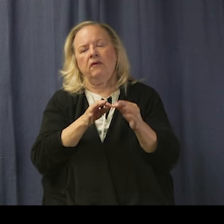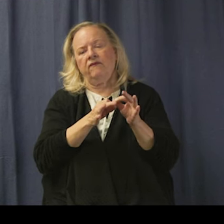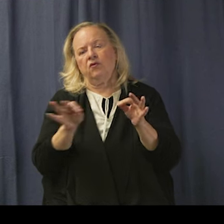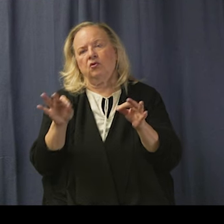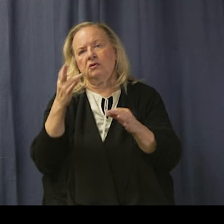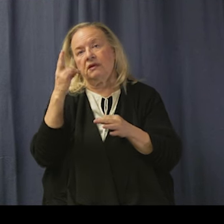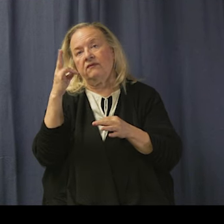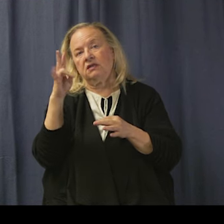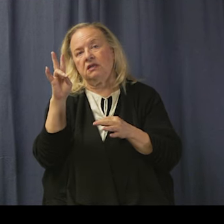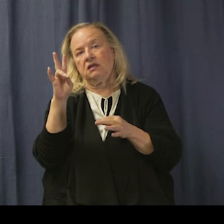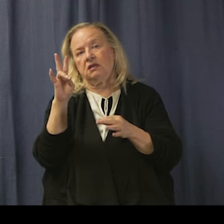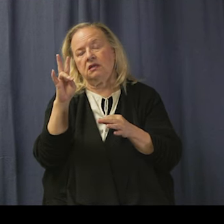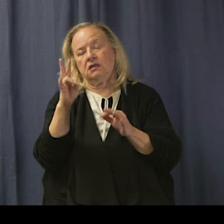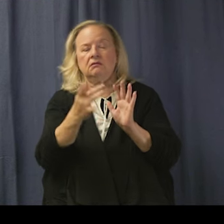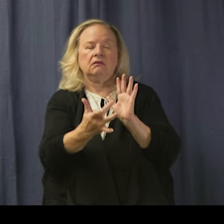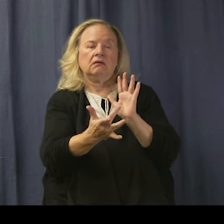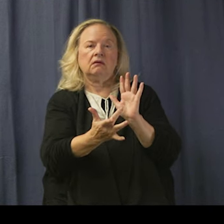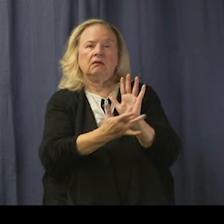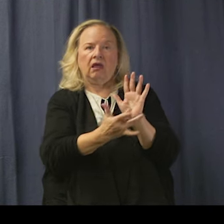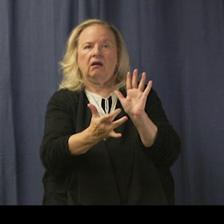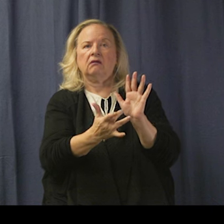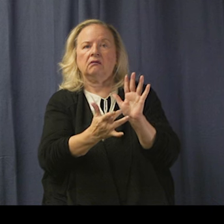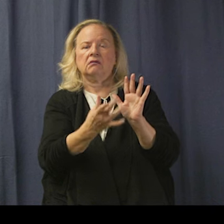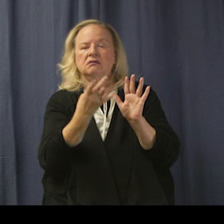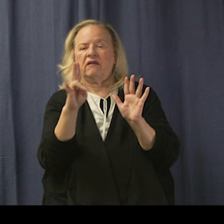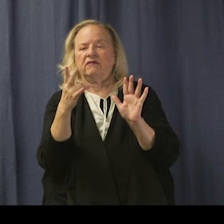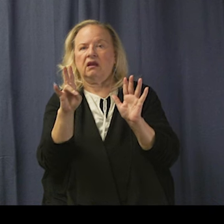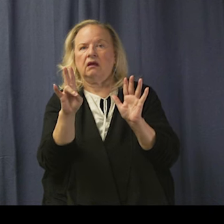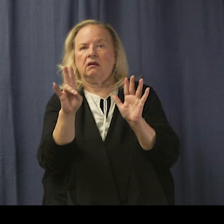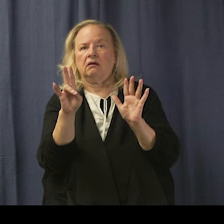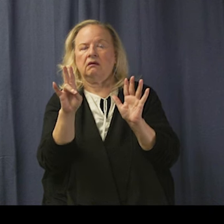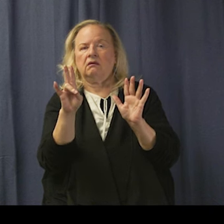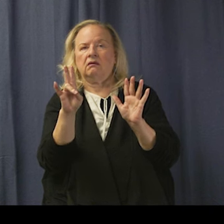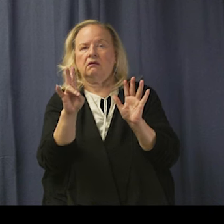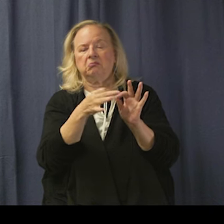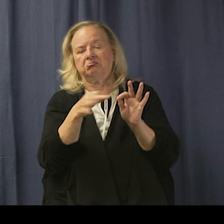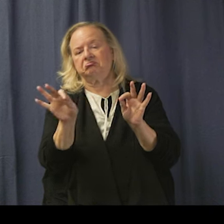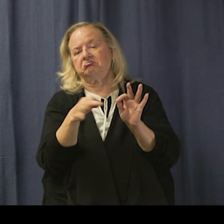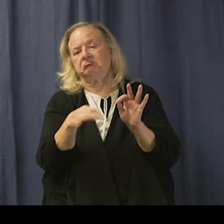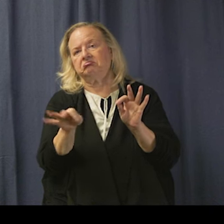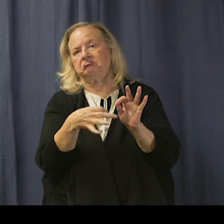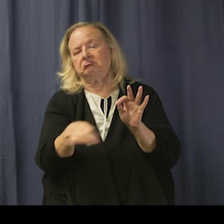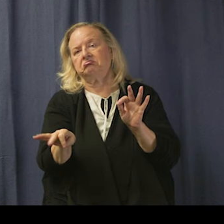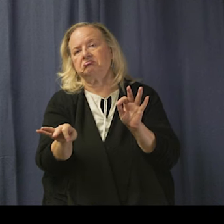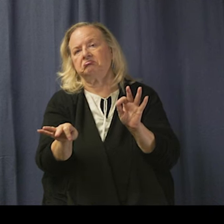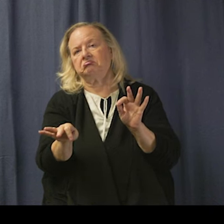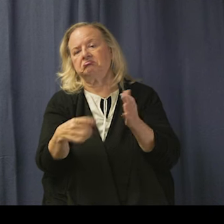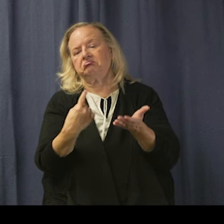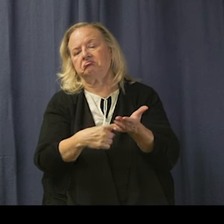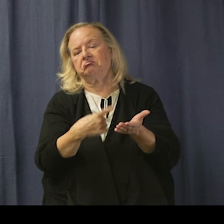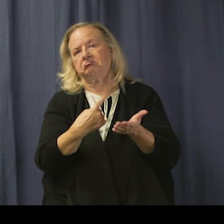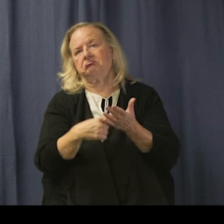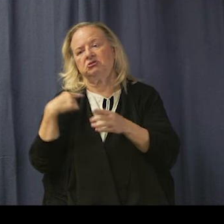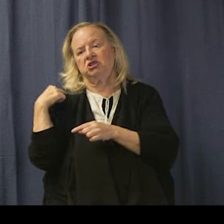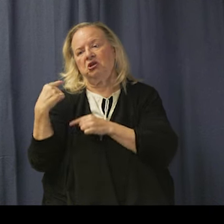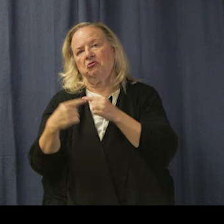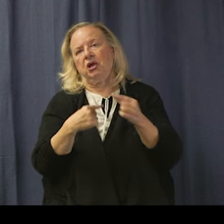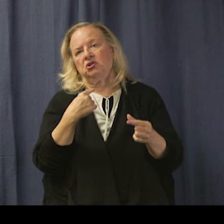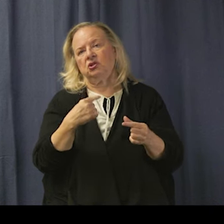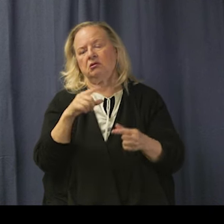17. So you click on verse 17. Wow. And you in can verse hear 17, the audio. It's talking all about generations